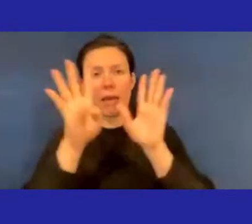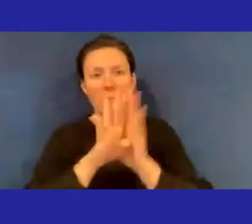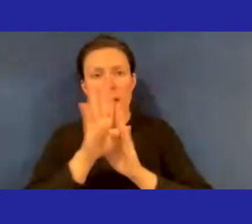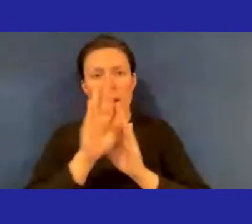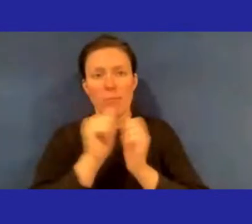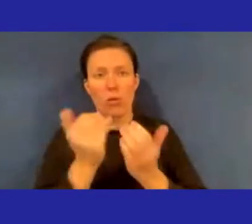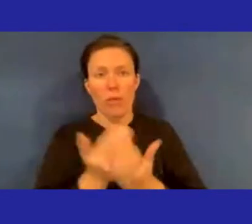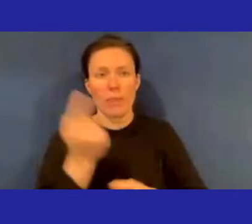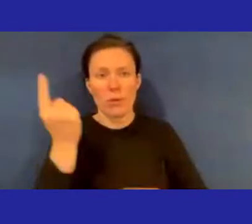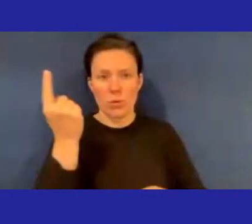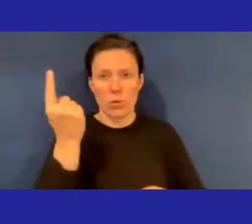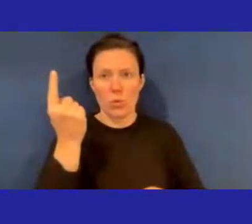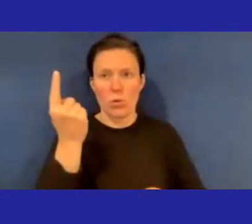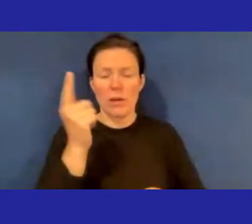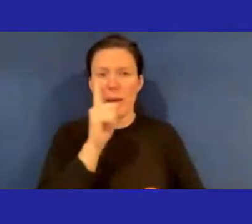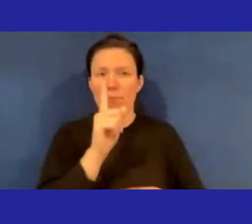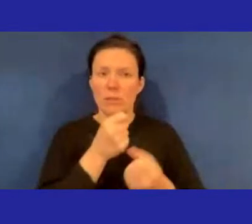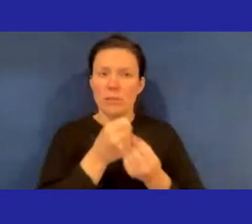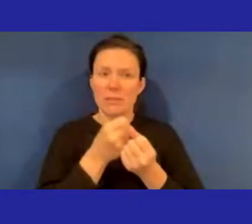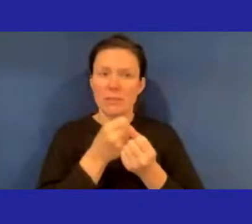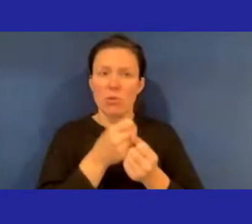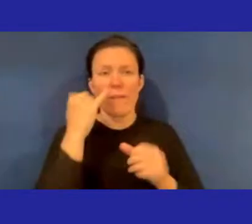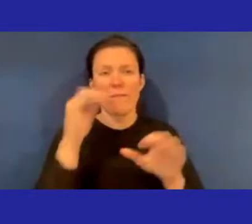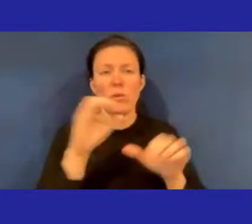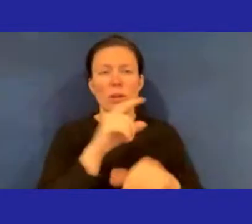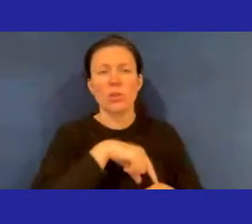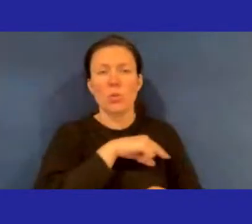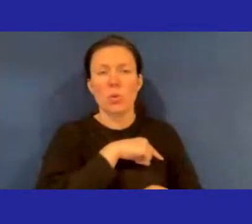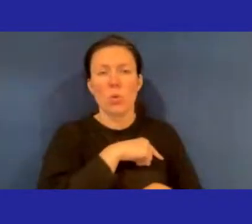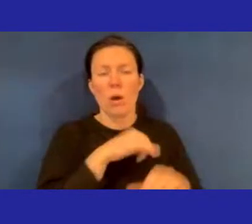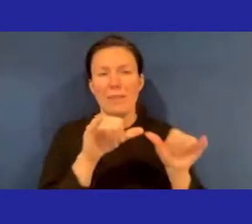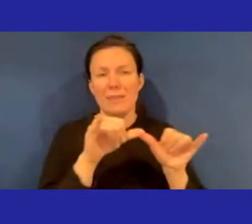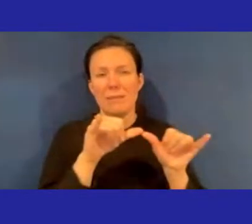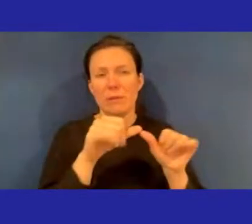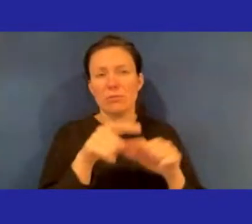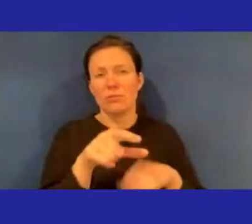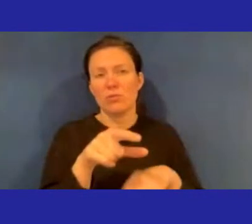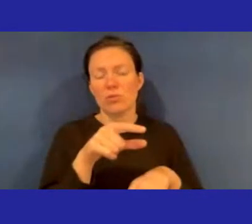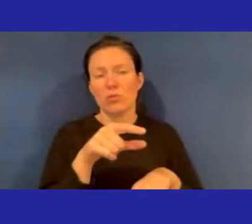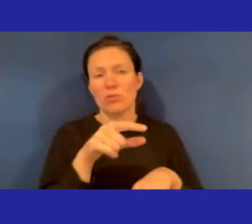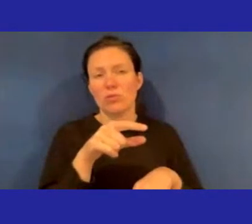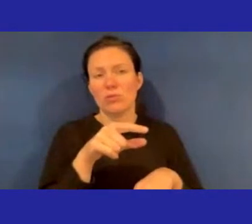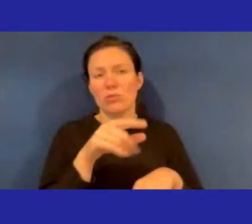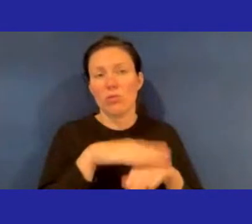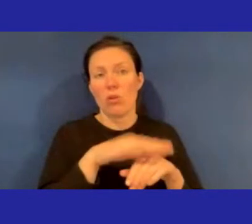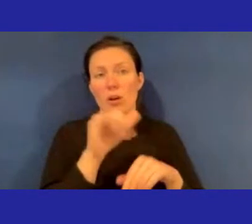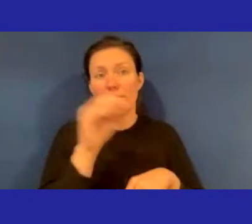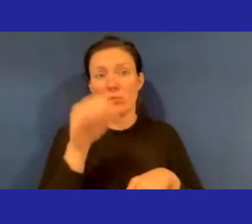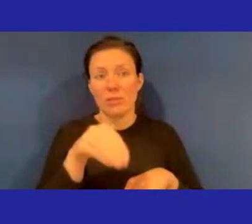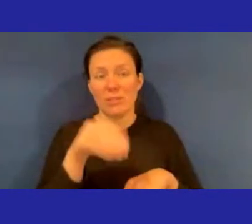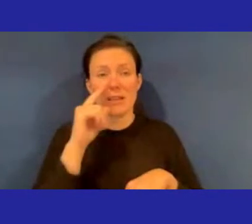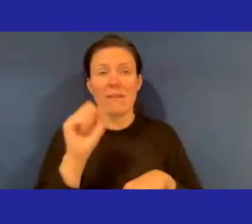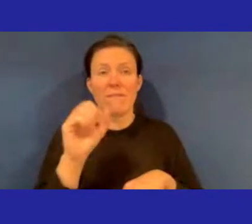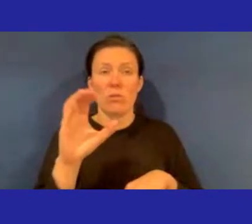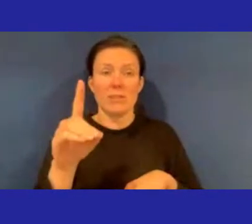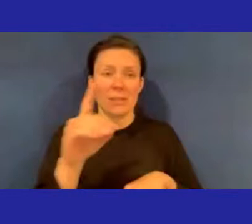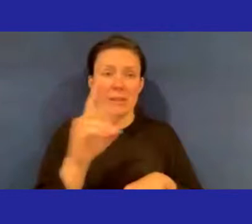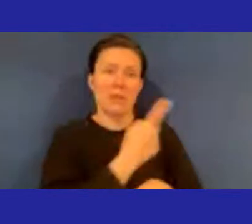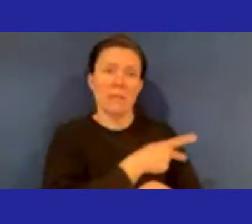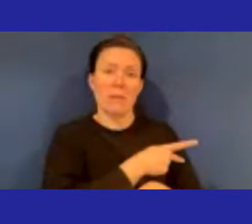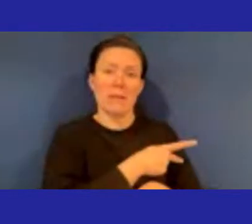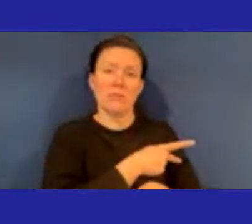very supportive if we could do a quality measure on percent of sickle cell patients on